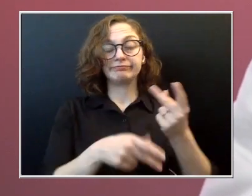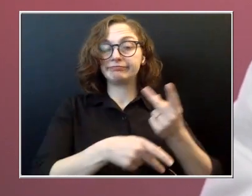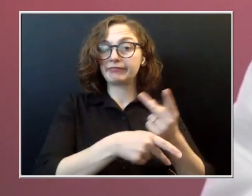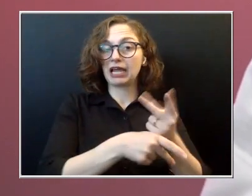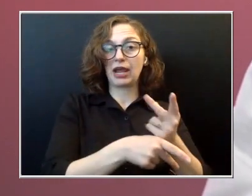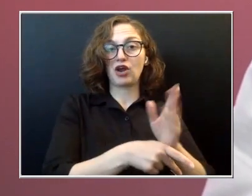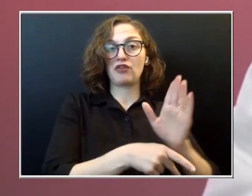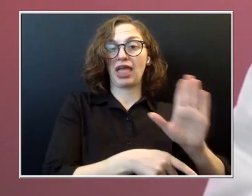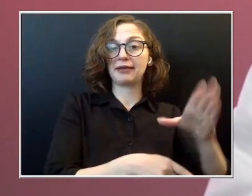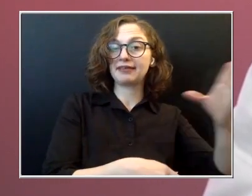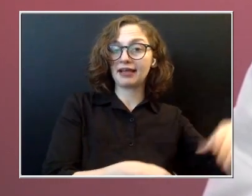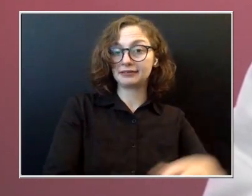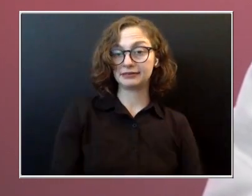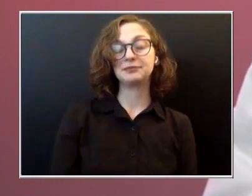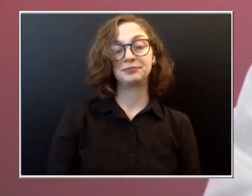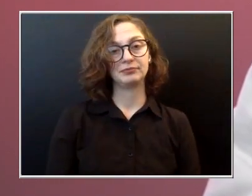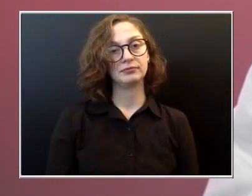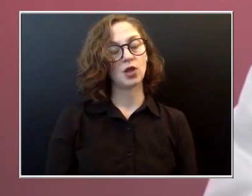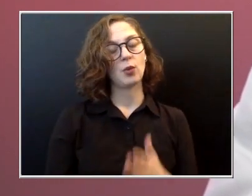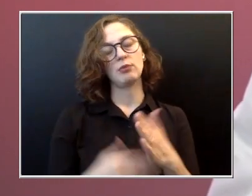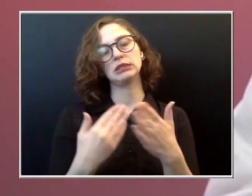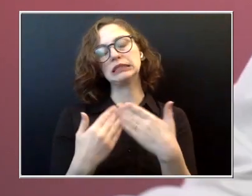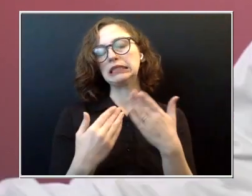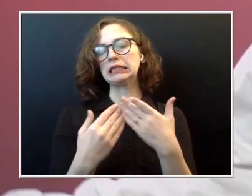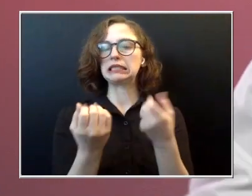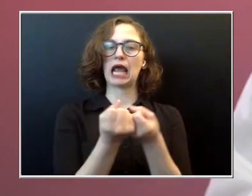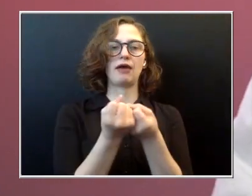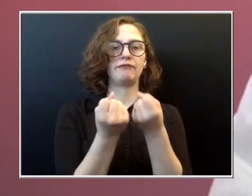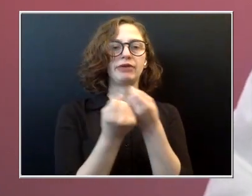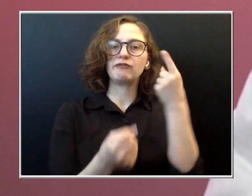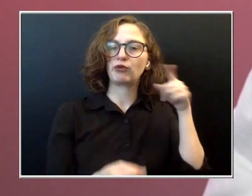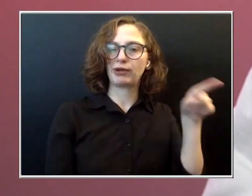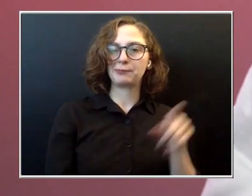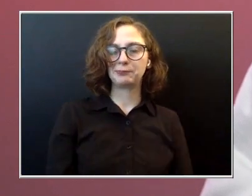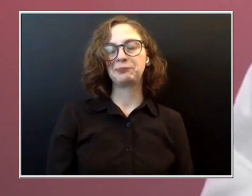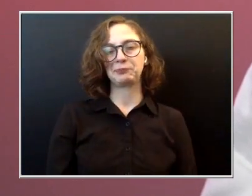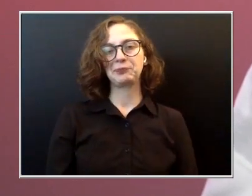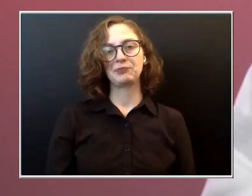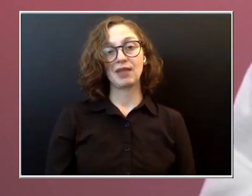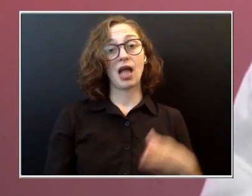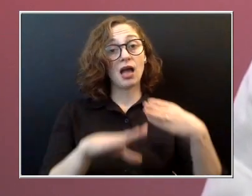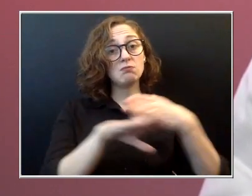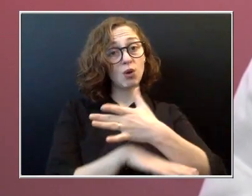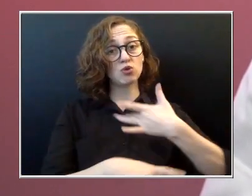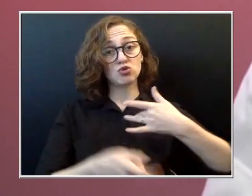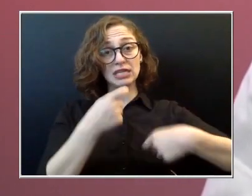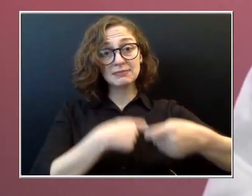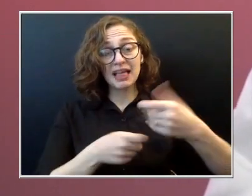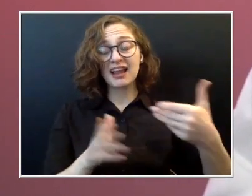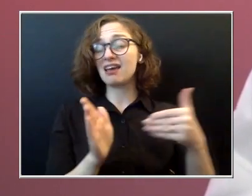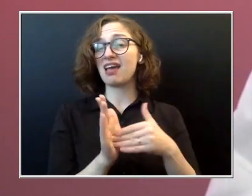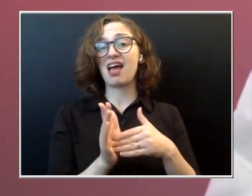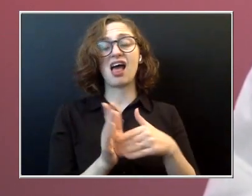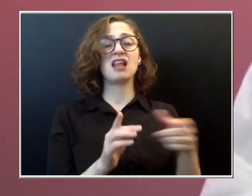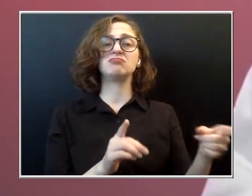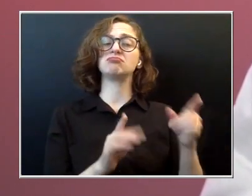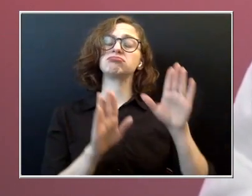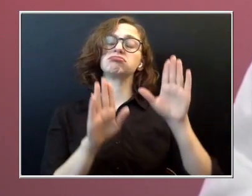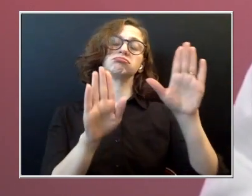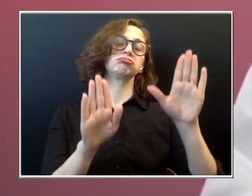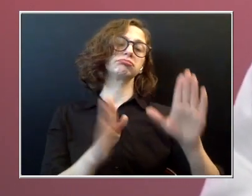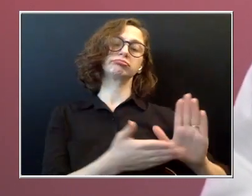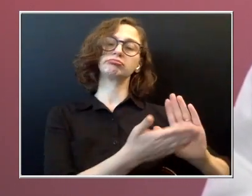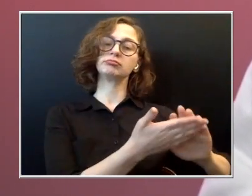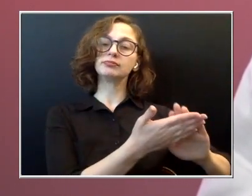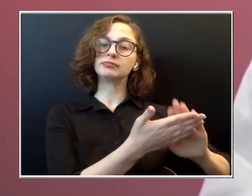easy to advocate for him and get transplant done. And post-transplant, again, he has done so well, and part of it is the